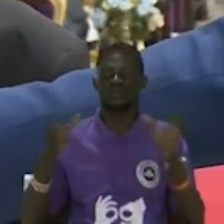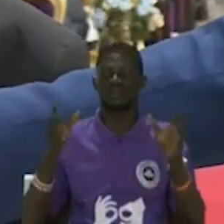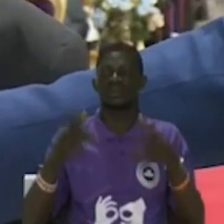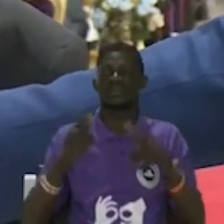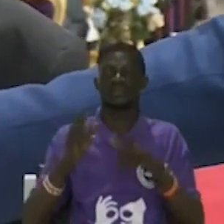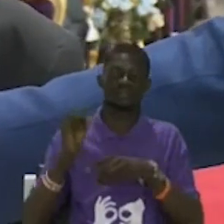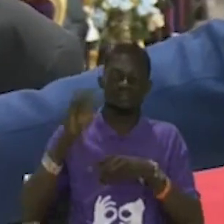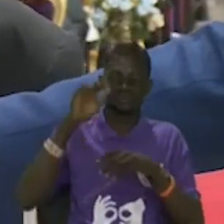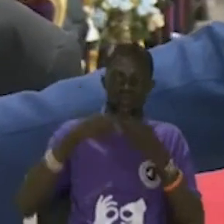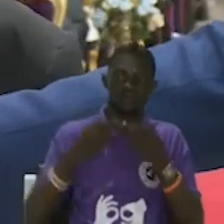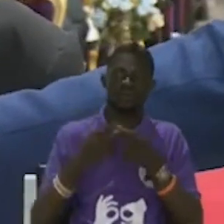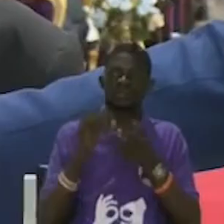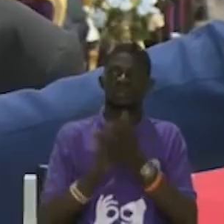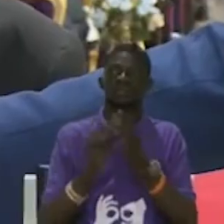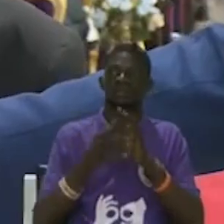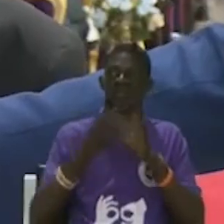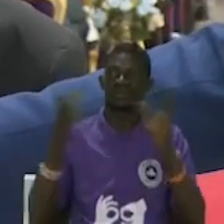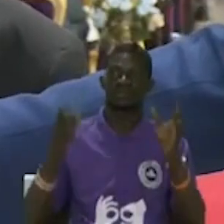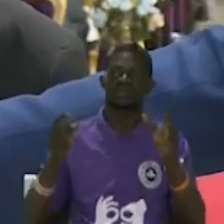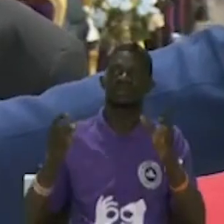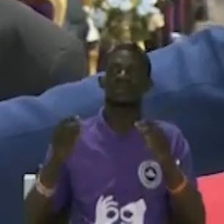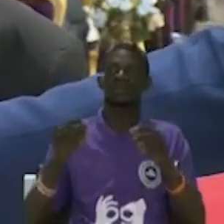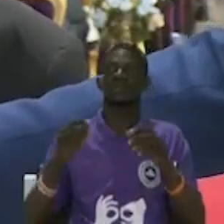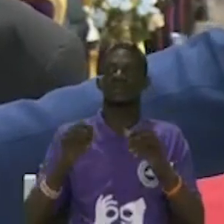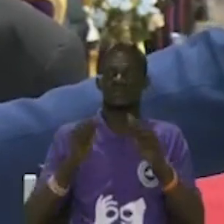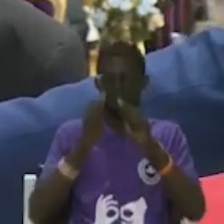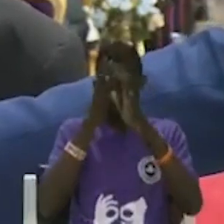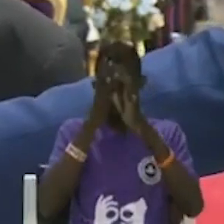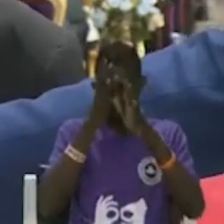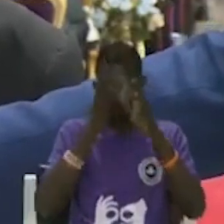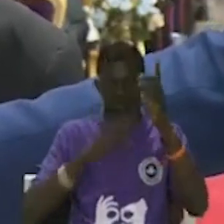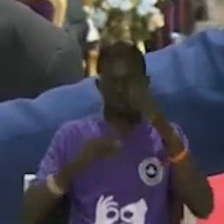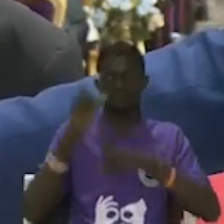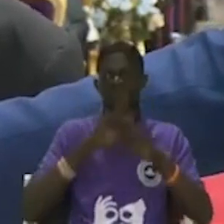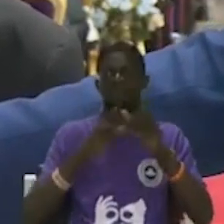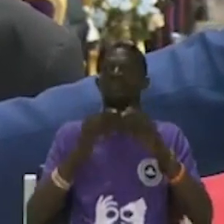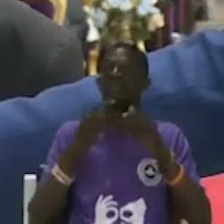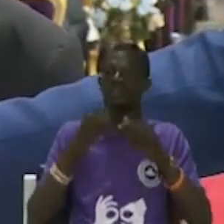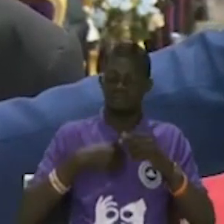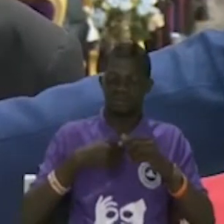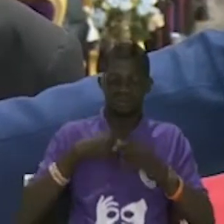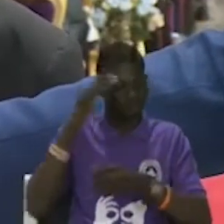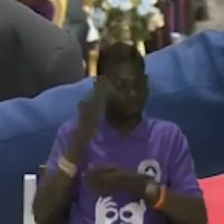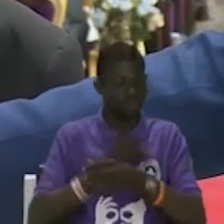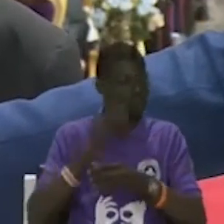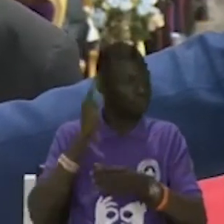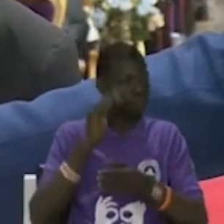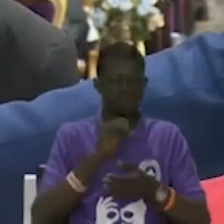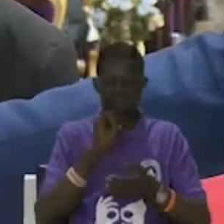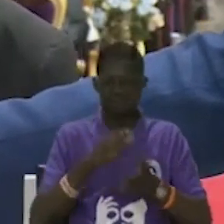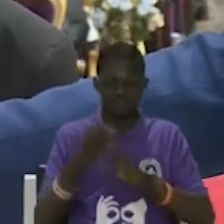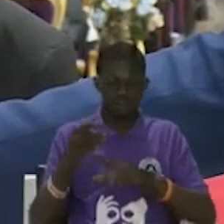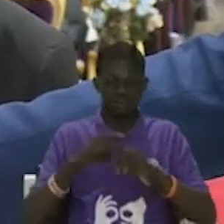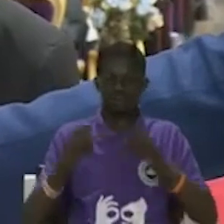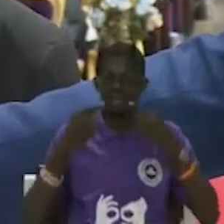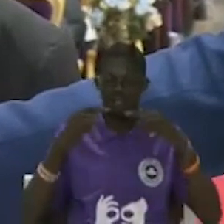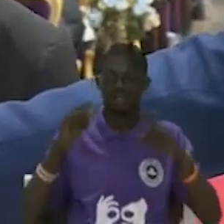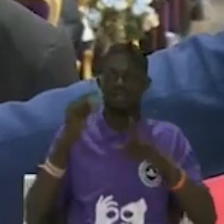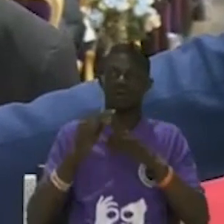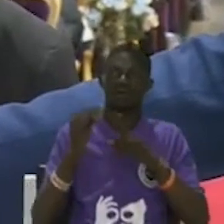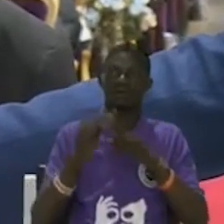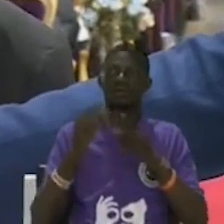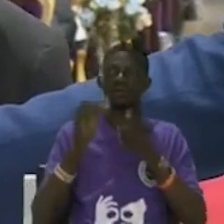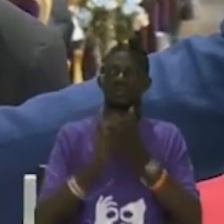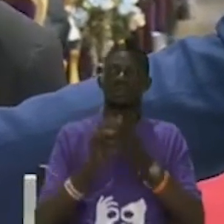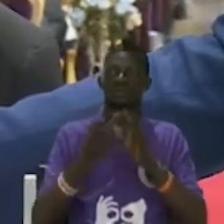go. That's why they release me. I say, Father, I'm your son. I will not die, but I will live and declare your word. That's